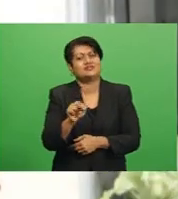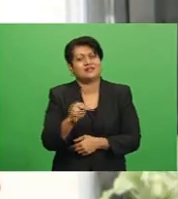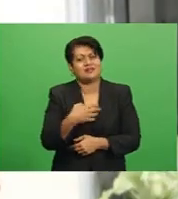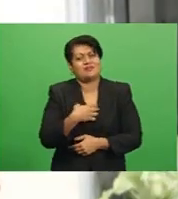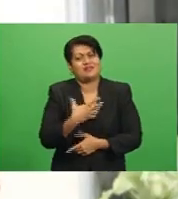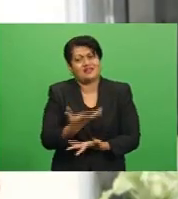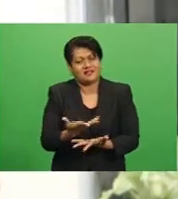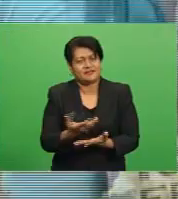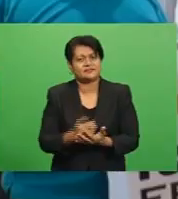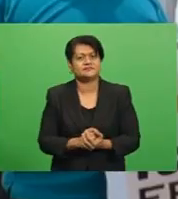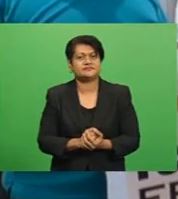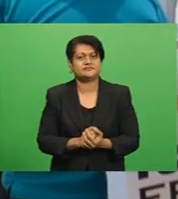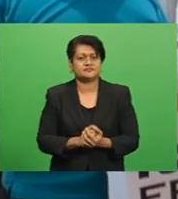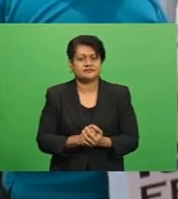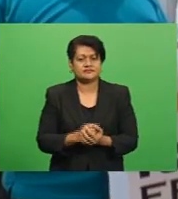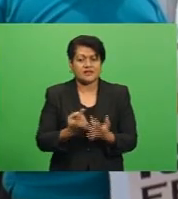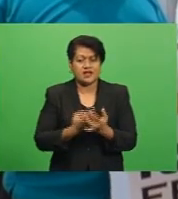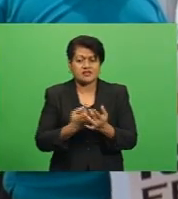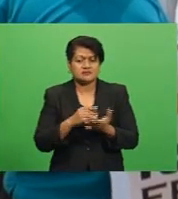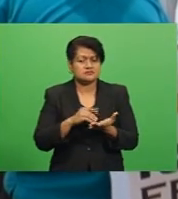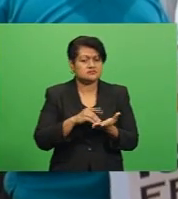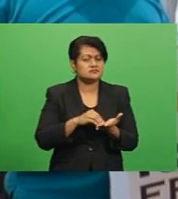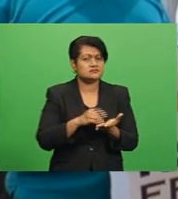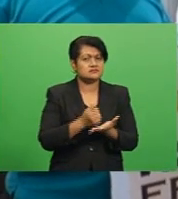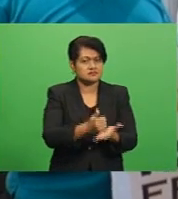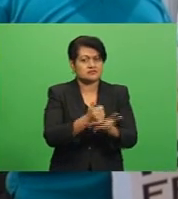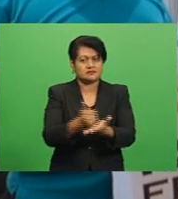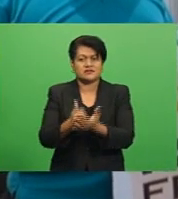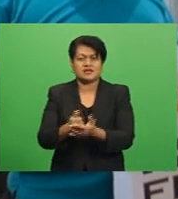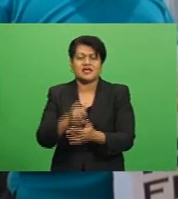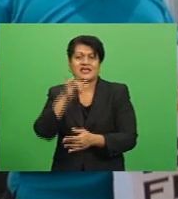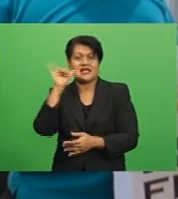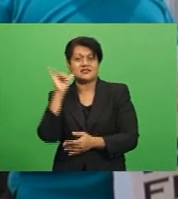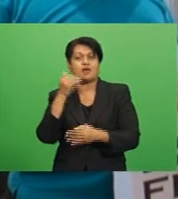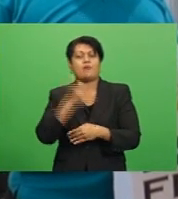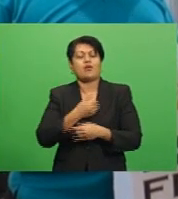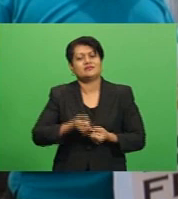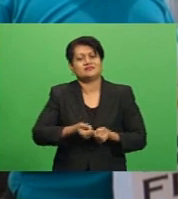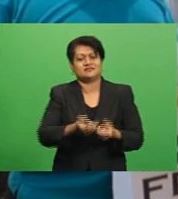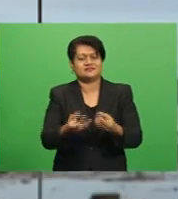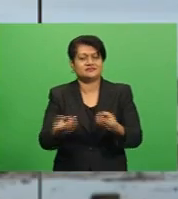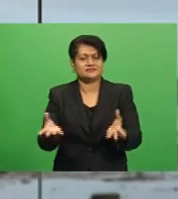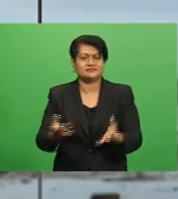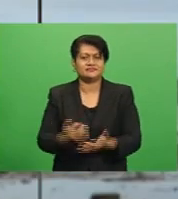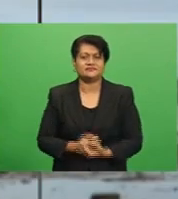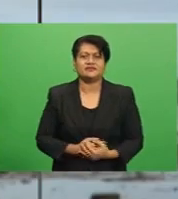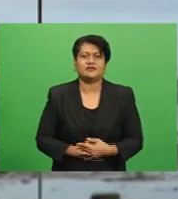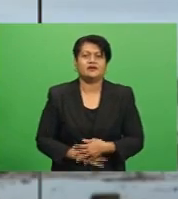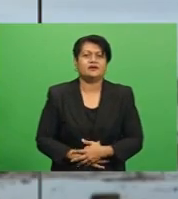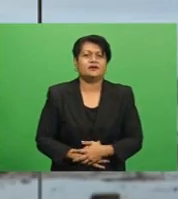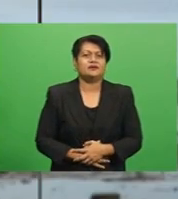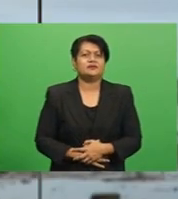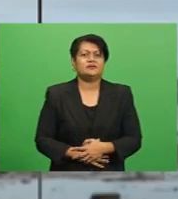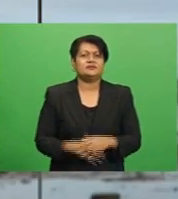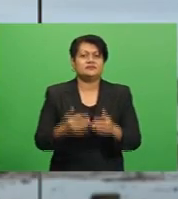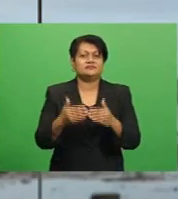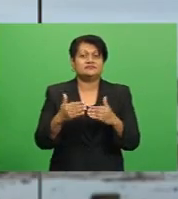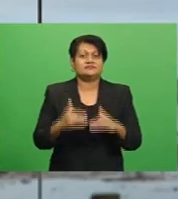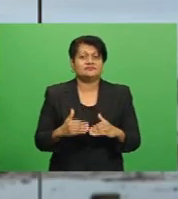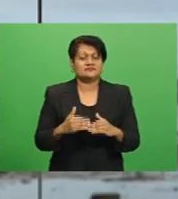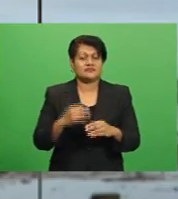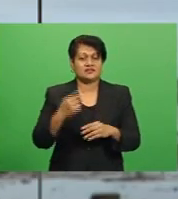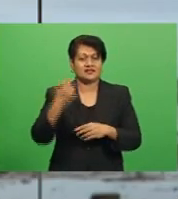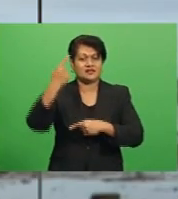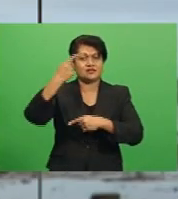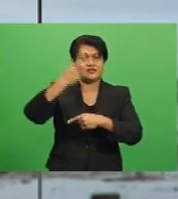batch of assistance was also sent yesterday morning. Felipe Naikaso, FBC News. And now to tonight's